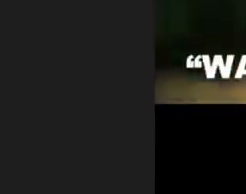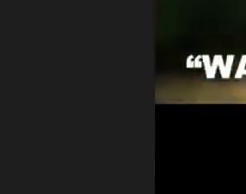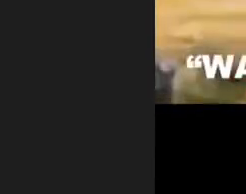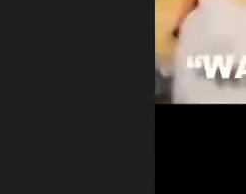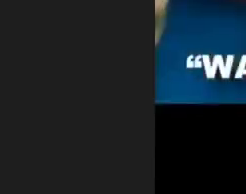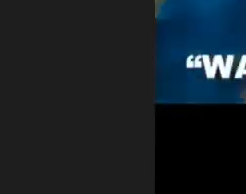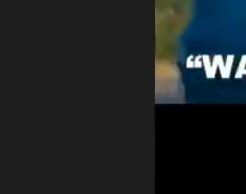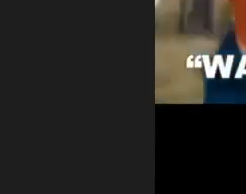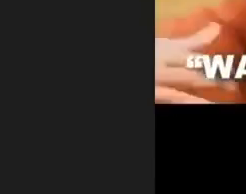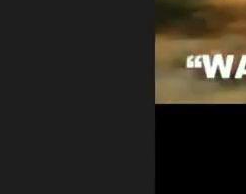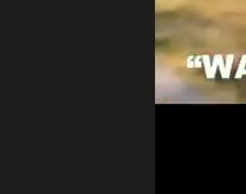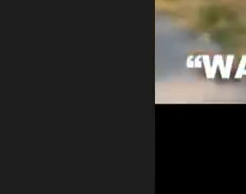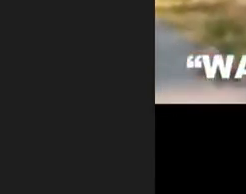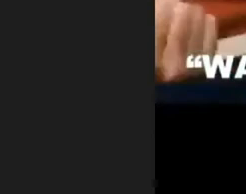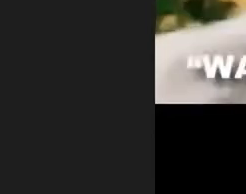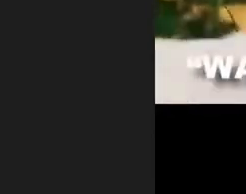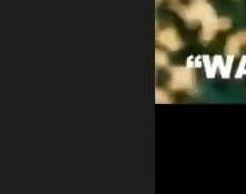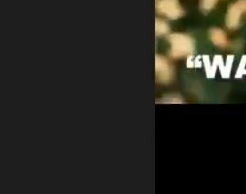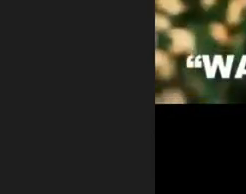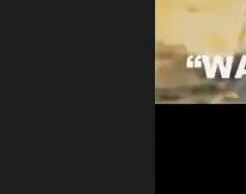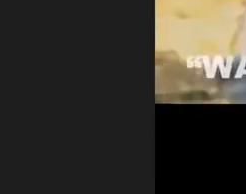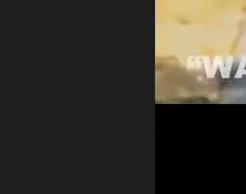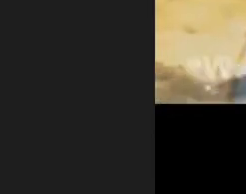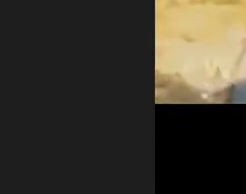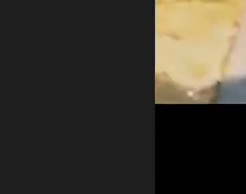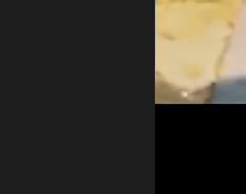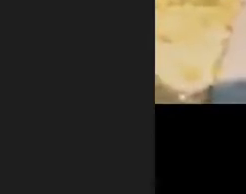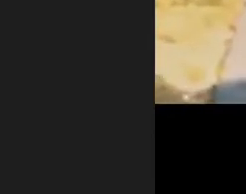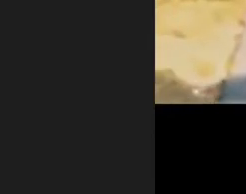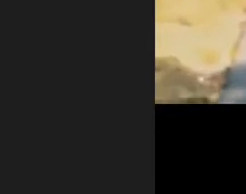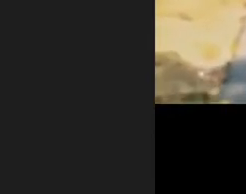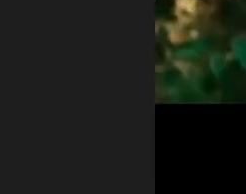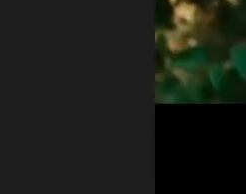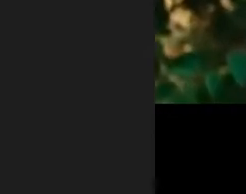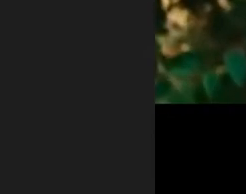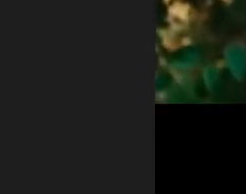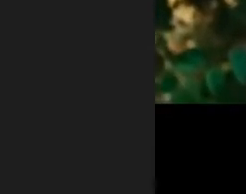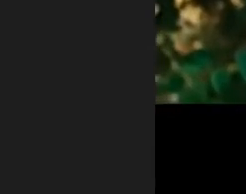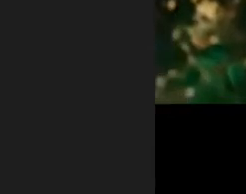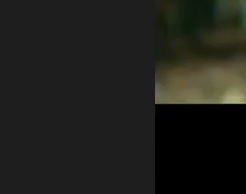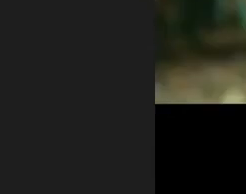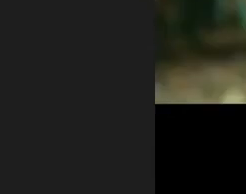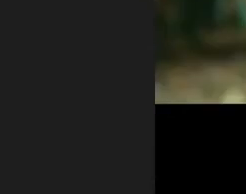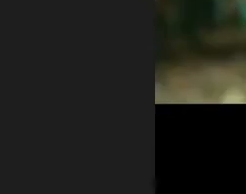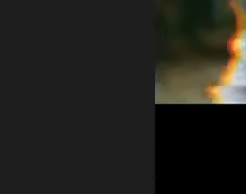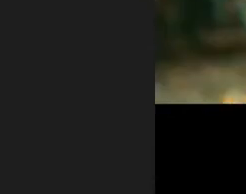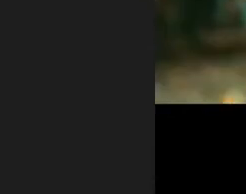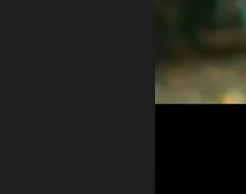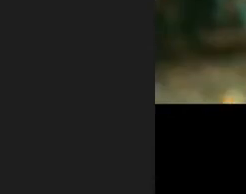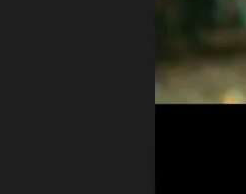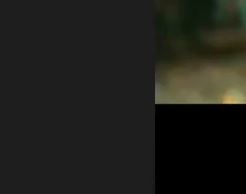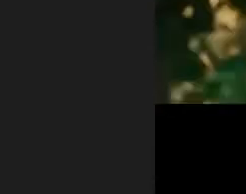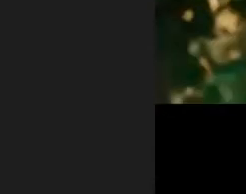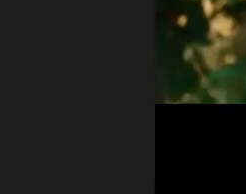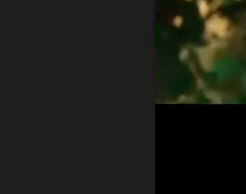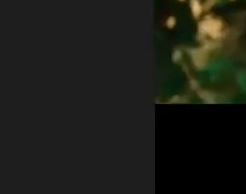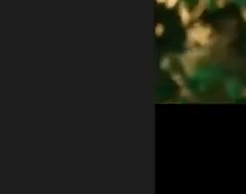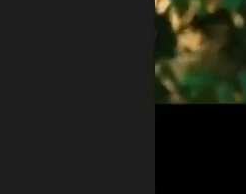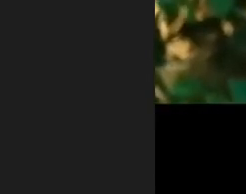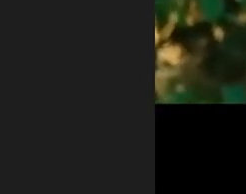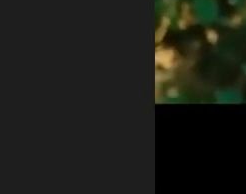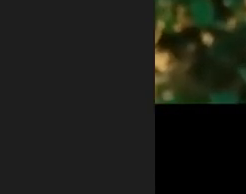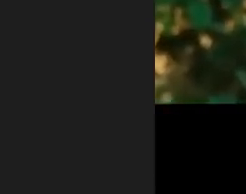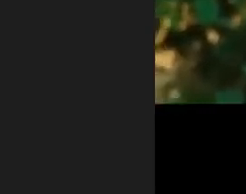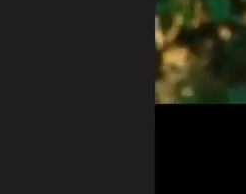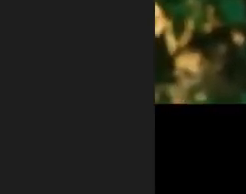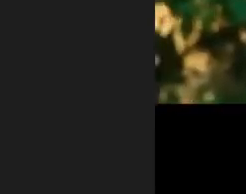Keith, do you have anything to say about the concept of self-narration from your perspective as a filmmaker? Yes,